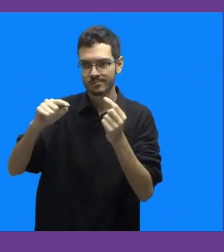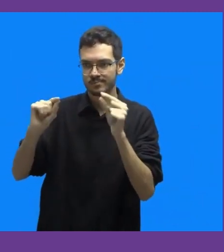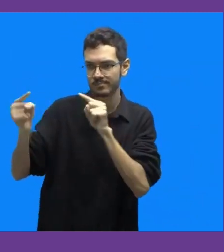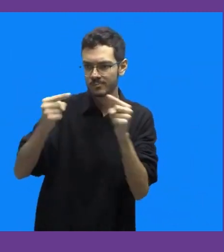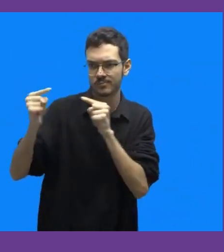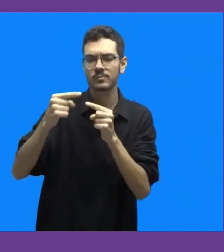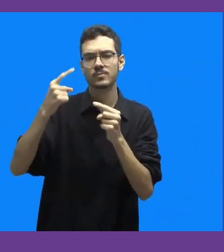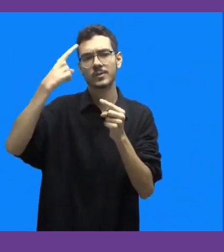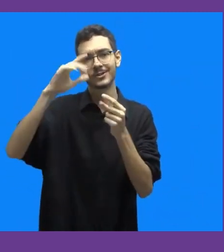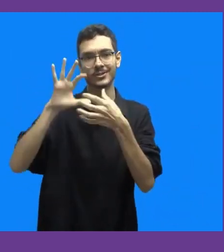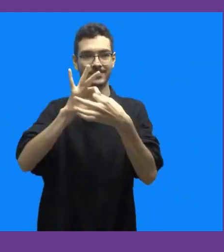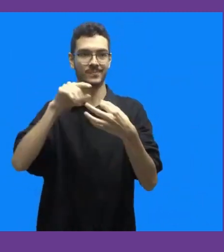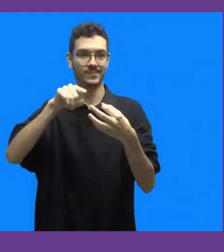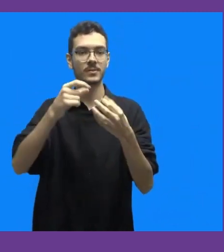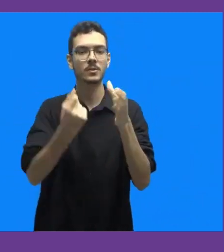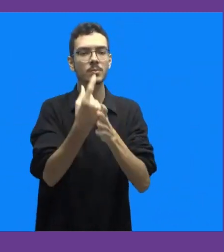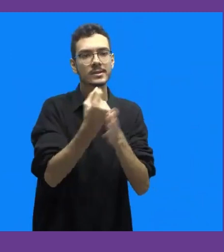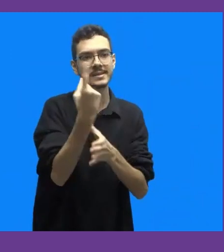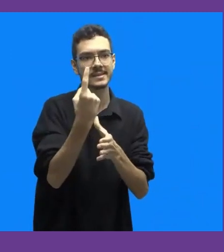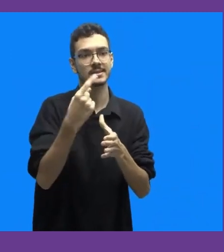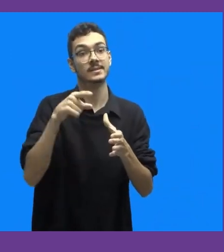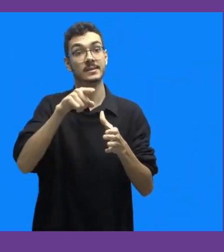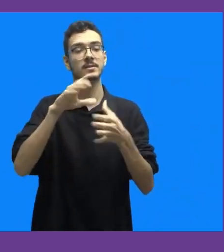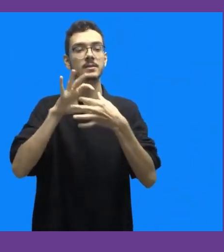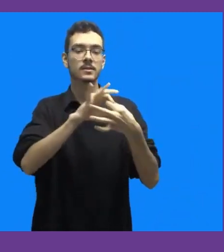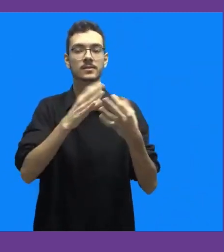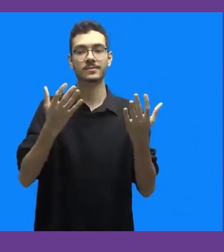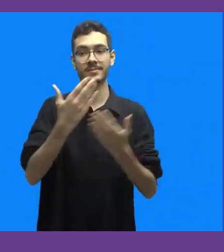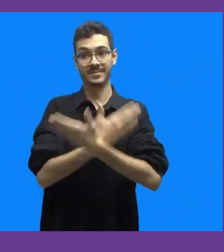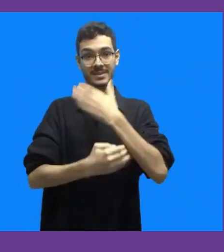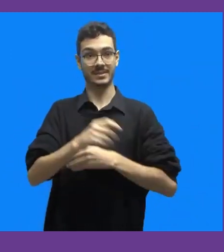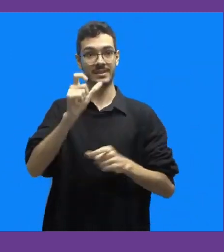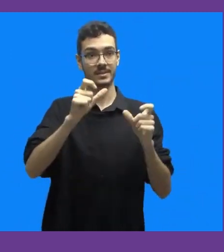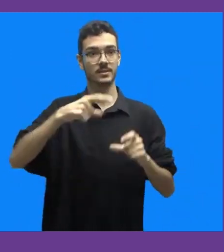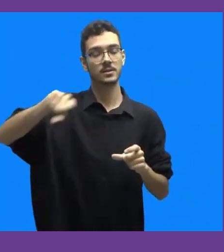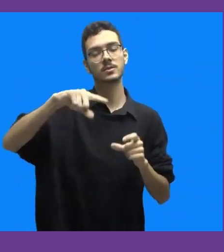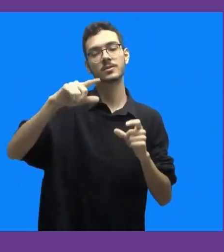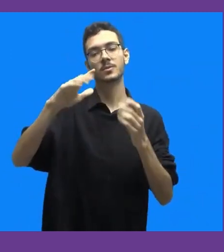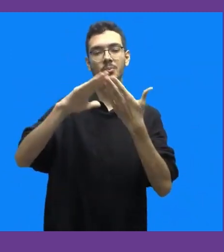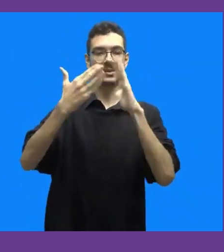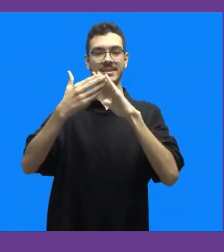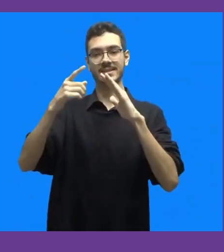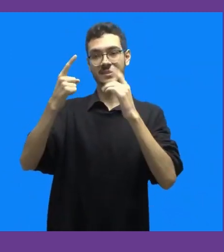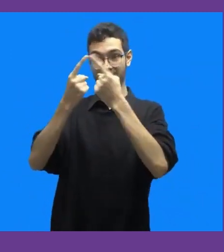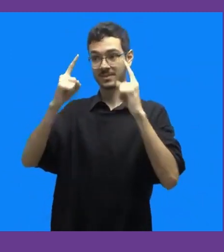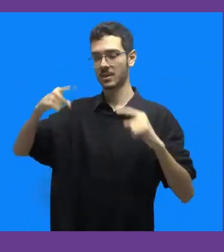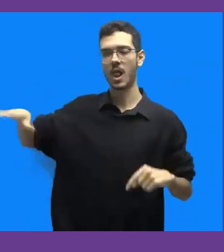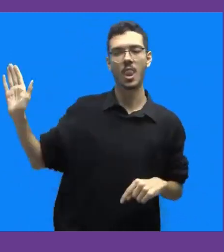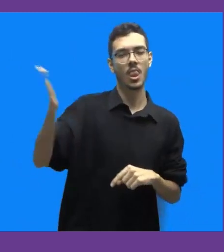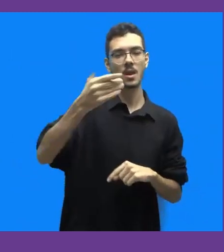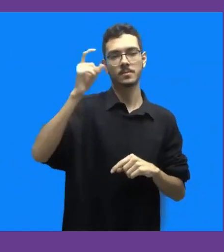because sometimes things are decided within management or according